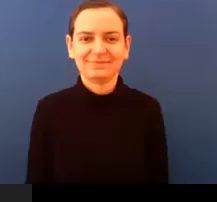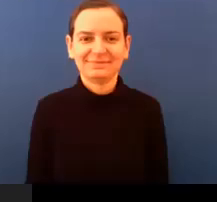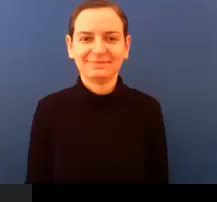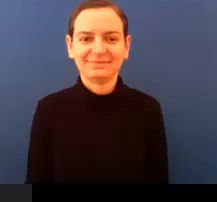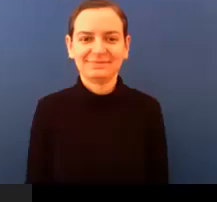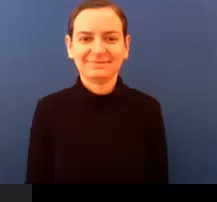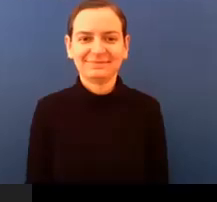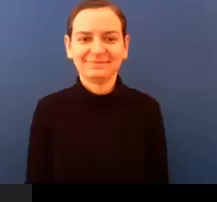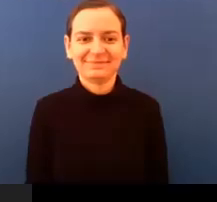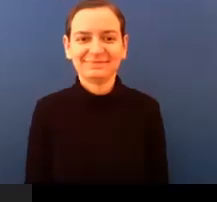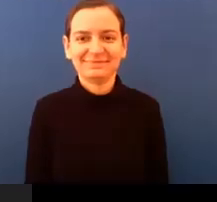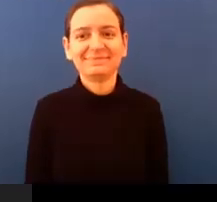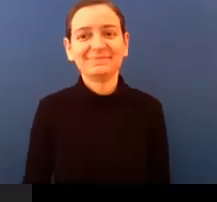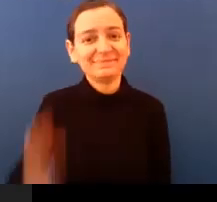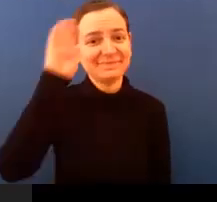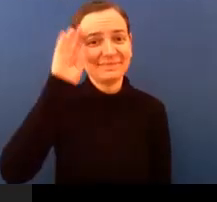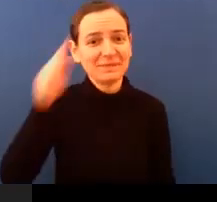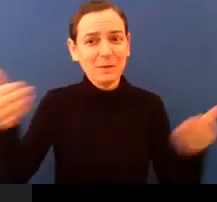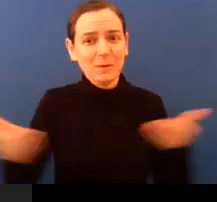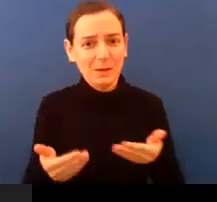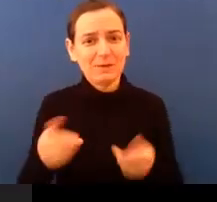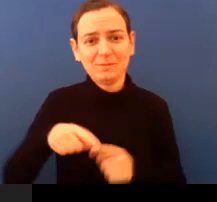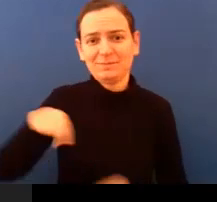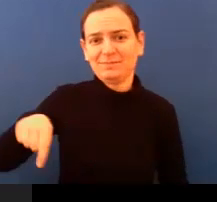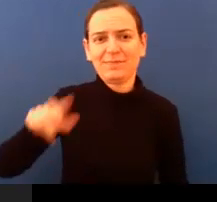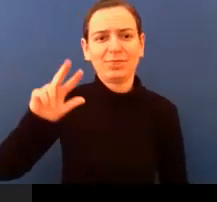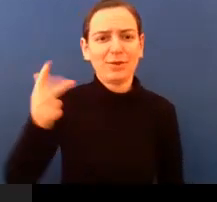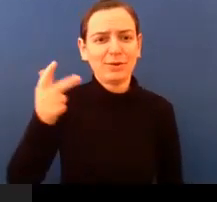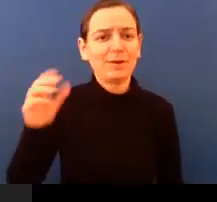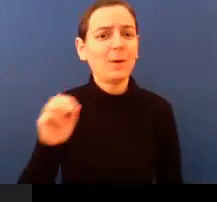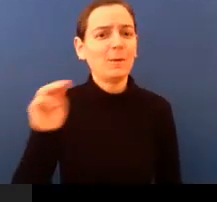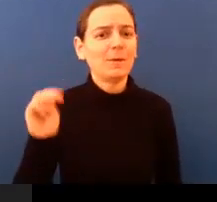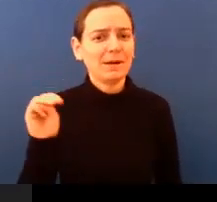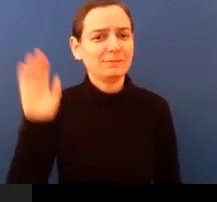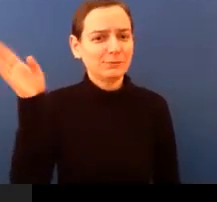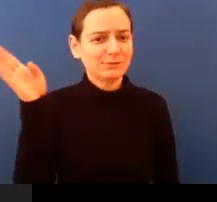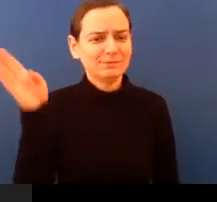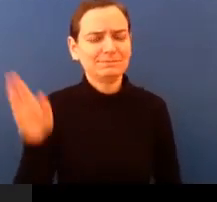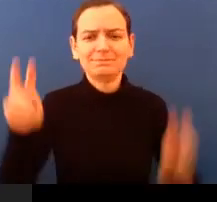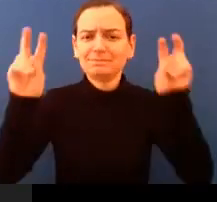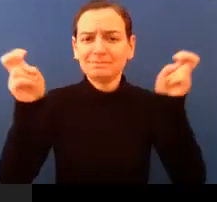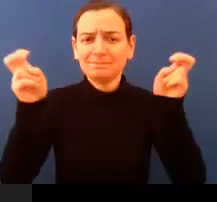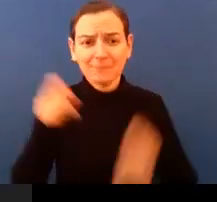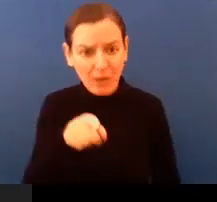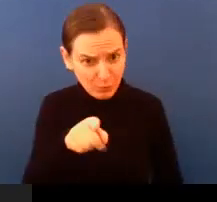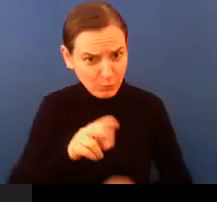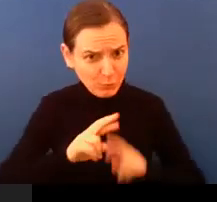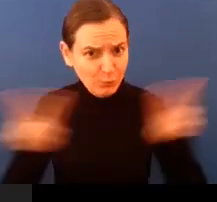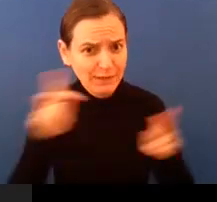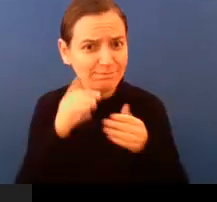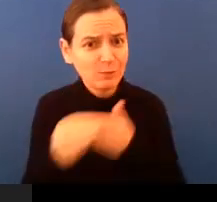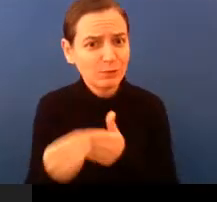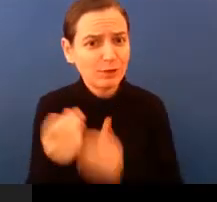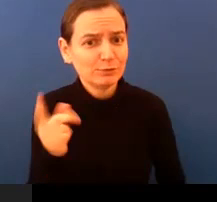Welcome to our third O&M presentation, Are You Ready for a Guide Dog? I'm Meg Robertson, the Director